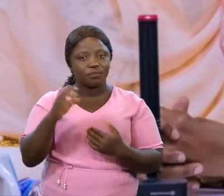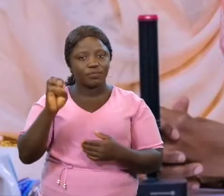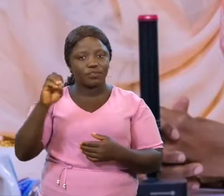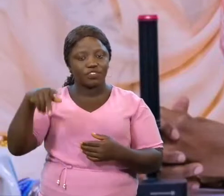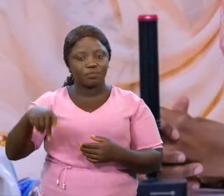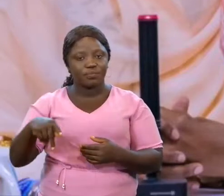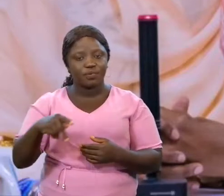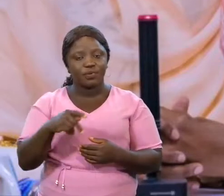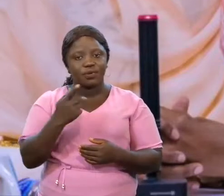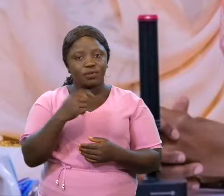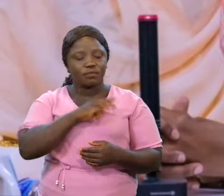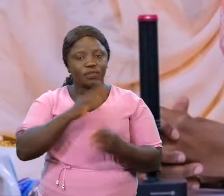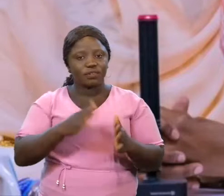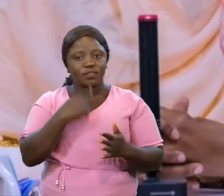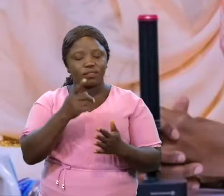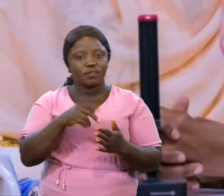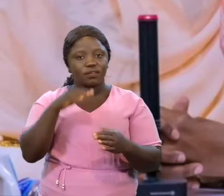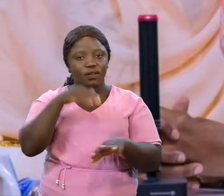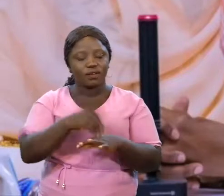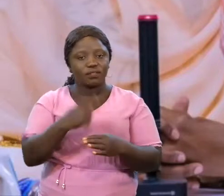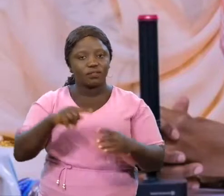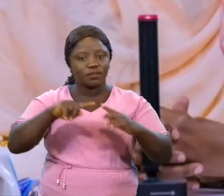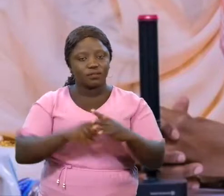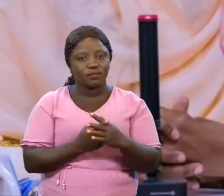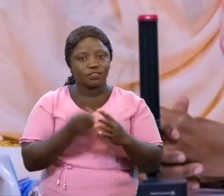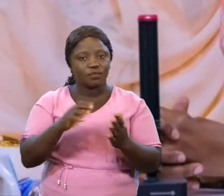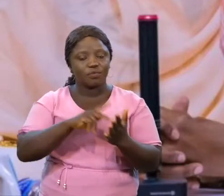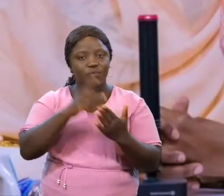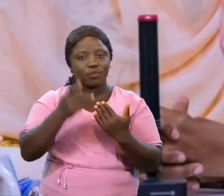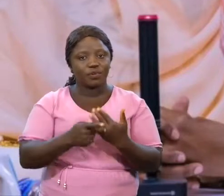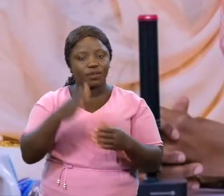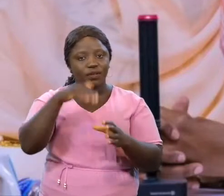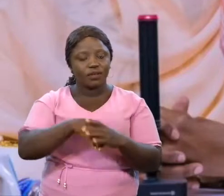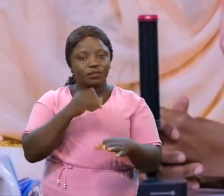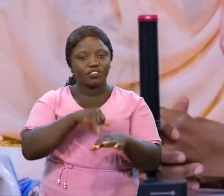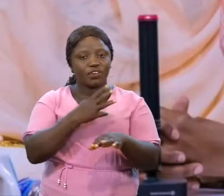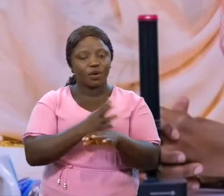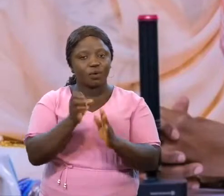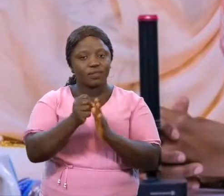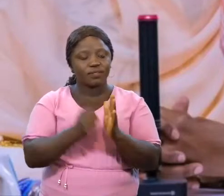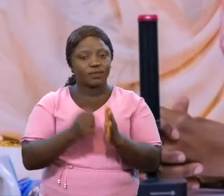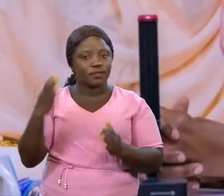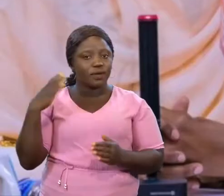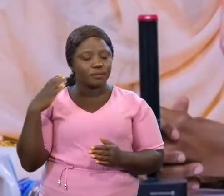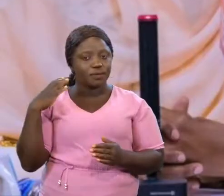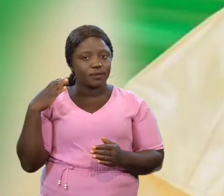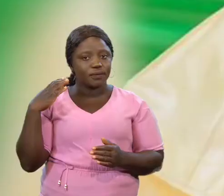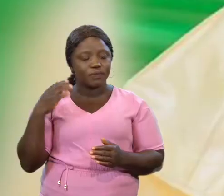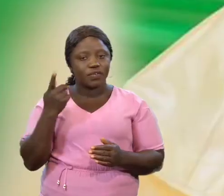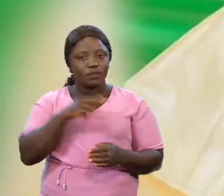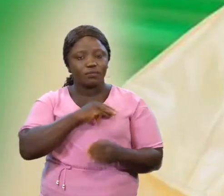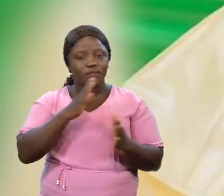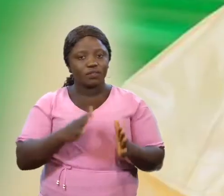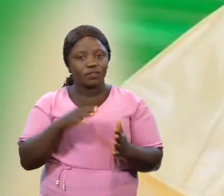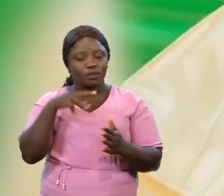JEEP. Farooq made this known at the inauguration of the programme in Dutse, the Jigawa state capital.